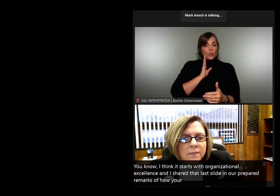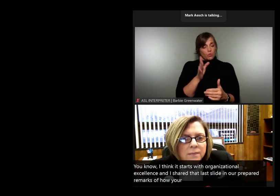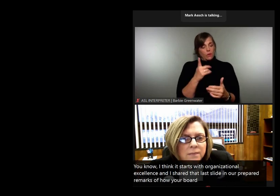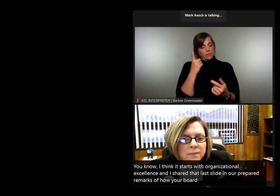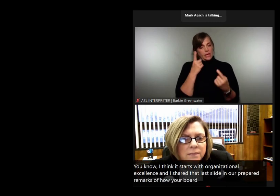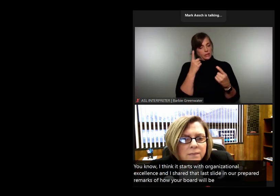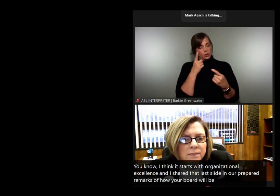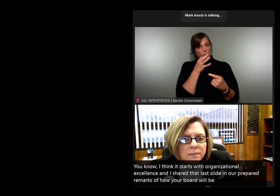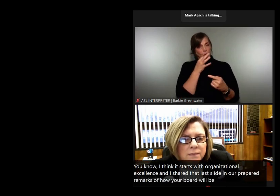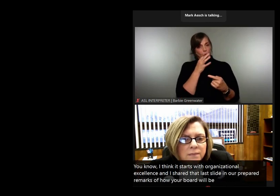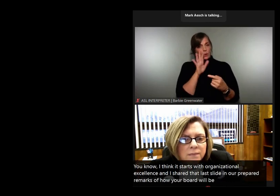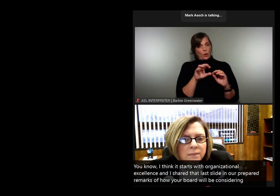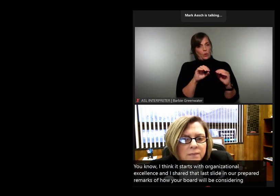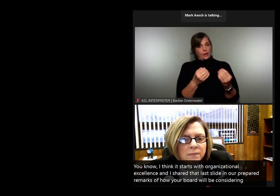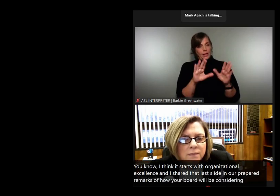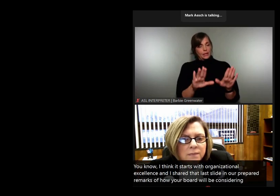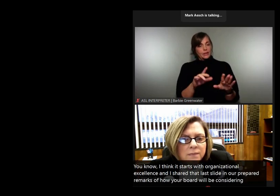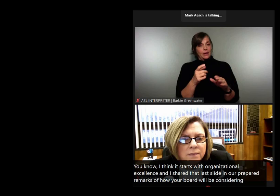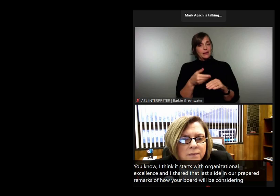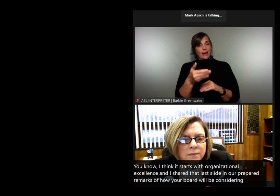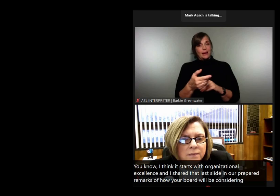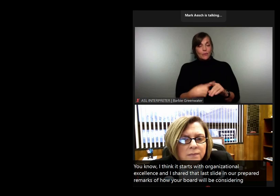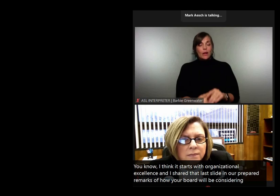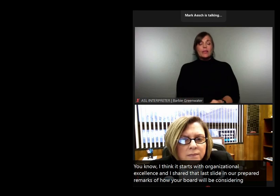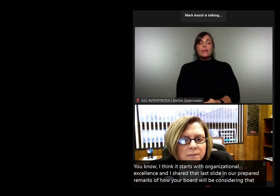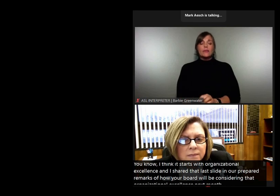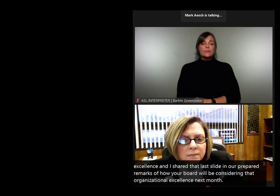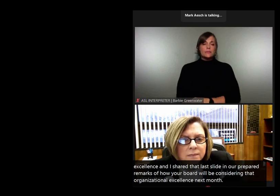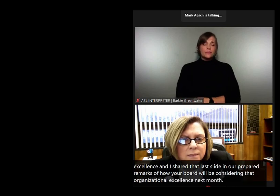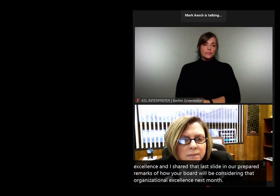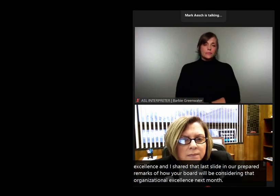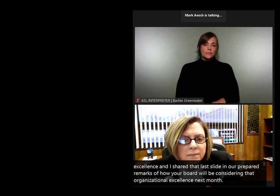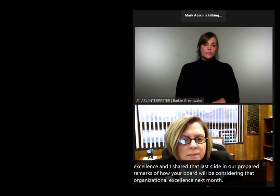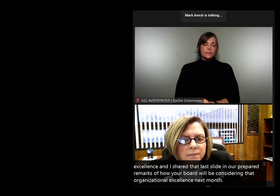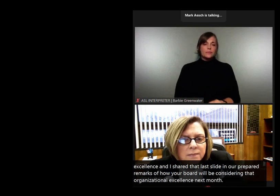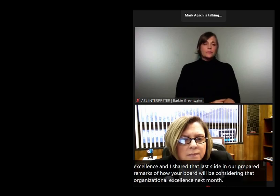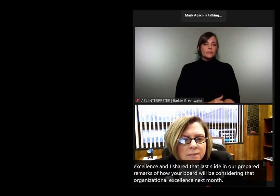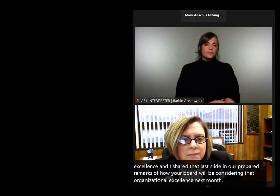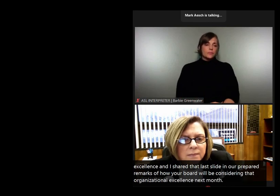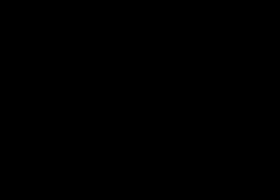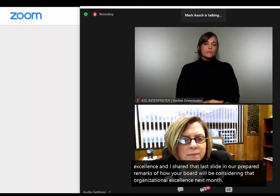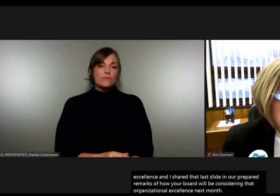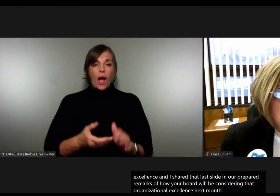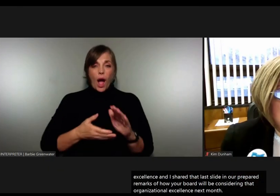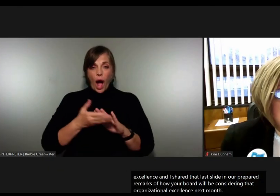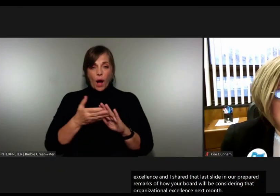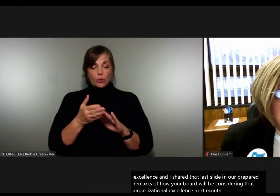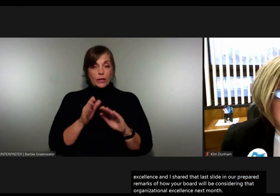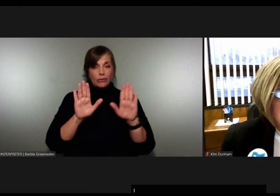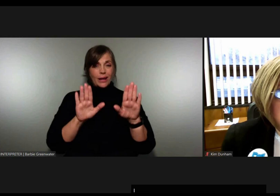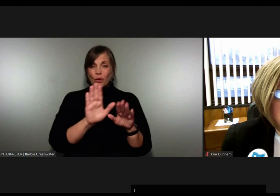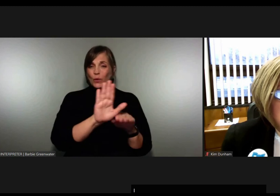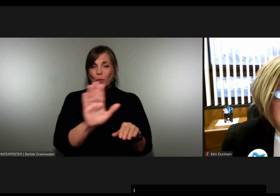considering that organizational excellence next month. If you think about operational excellence, your customers have already